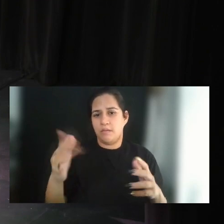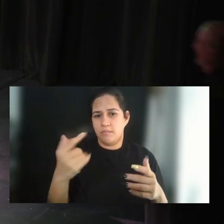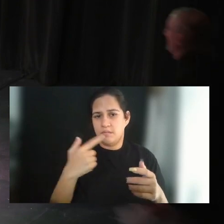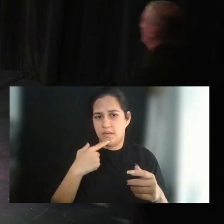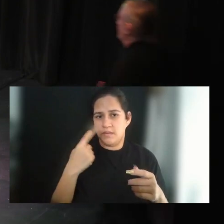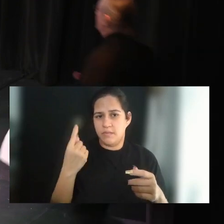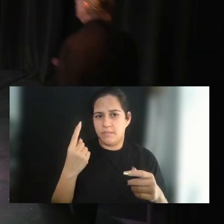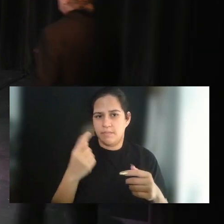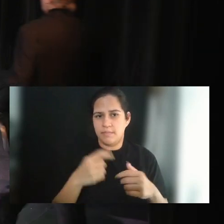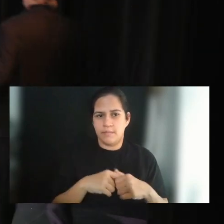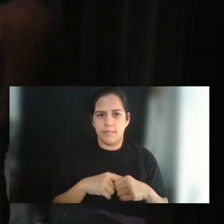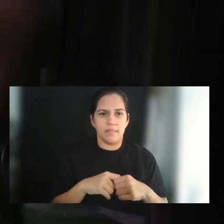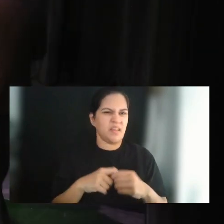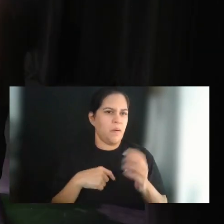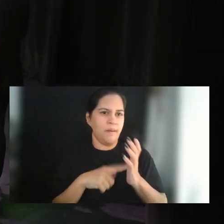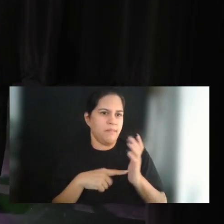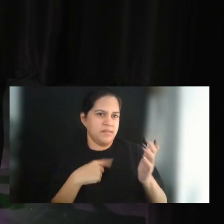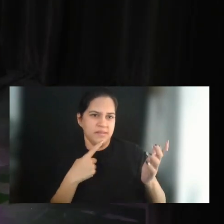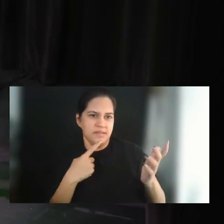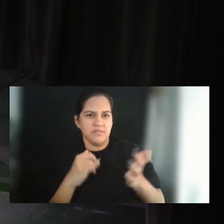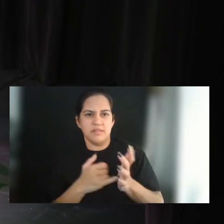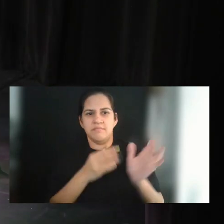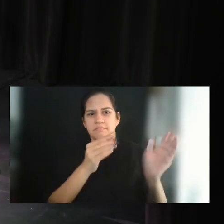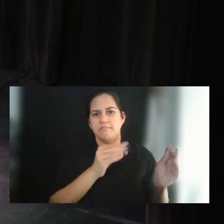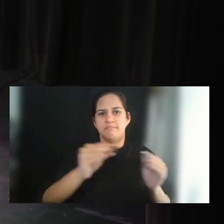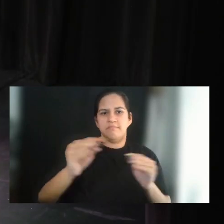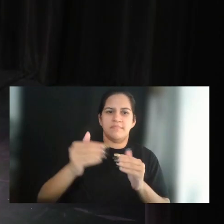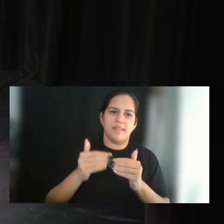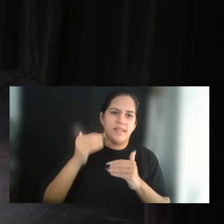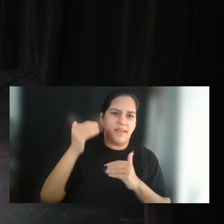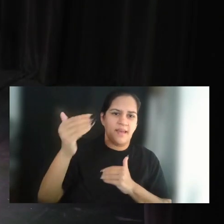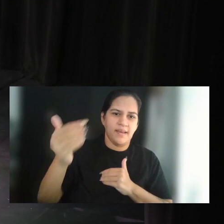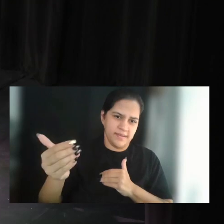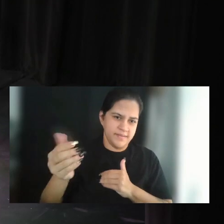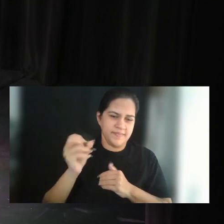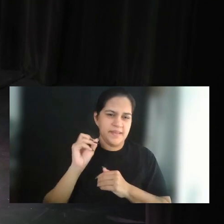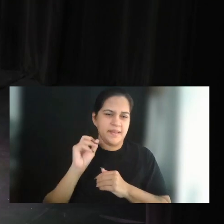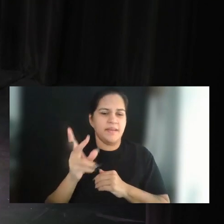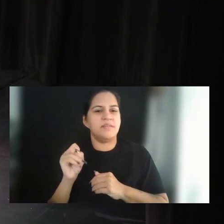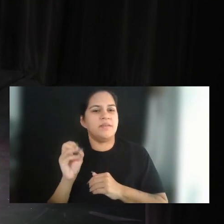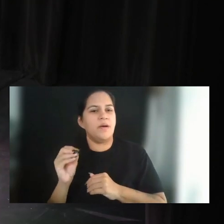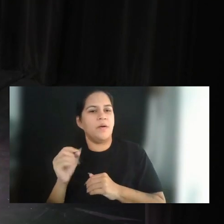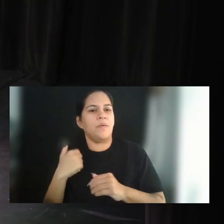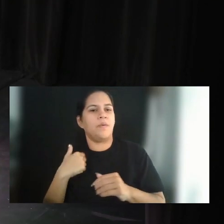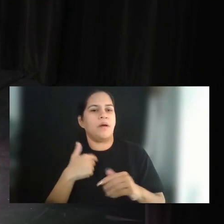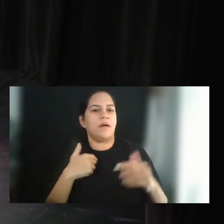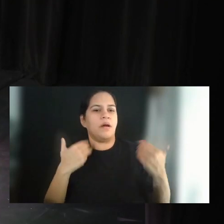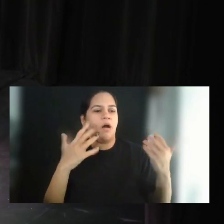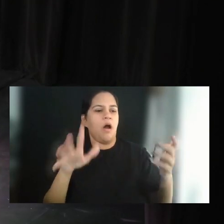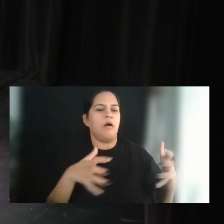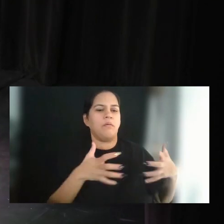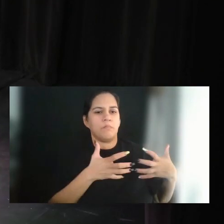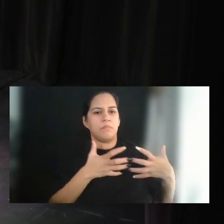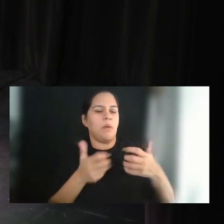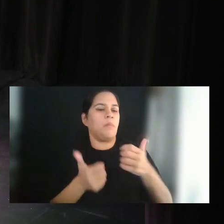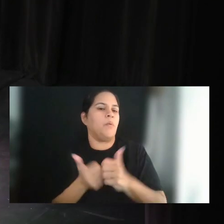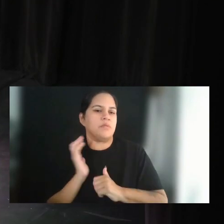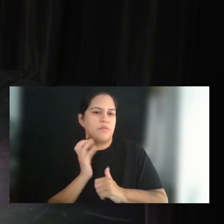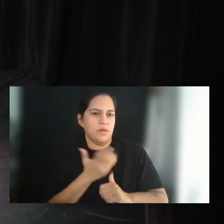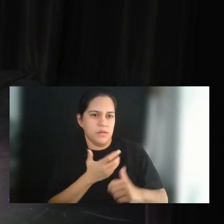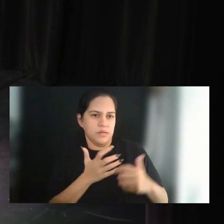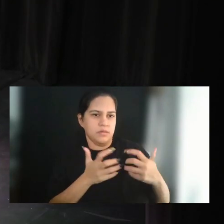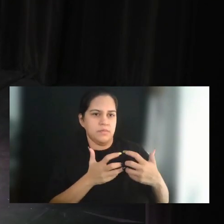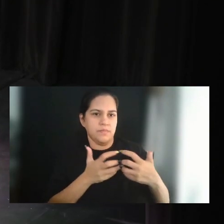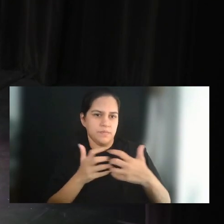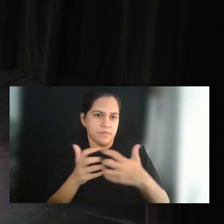What am I going to say? Let's move them into the next... Okay. So we're going to all, well, most of us, are going to exit